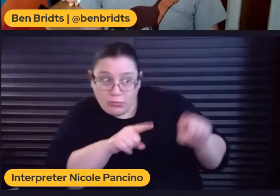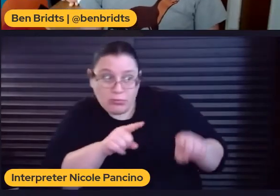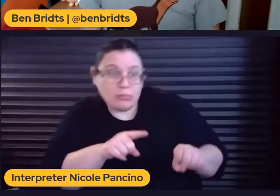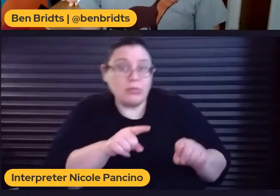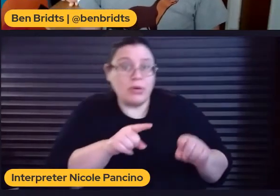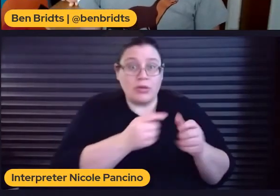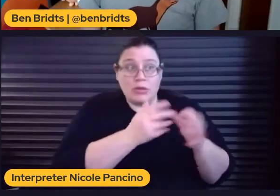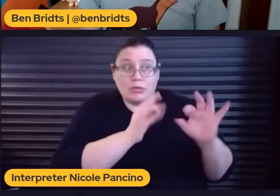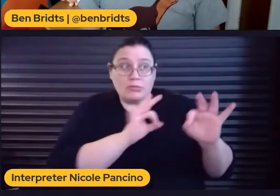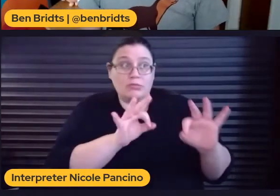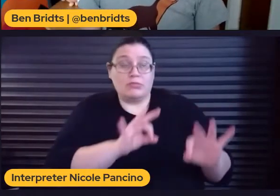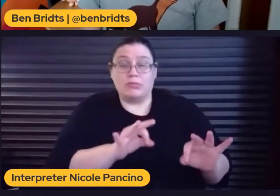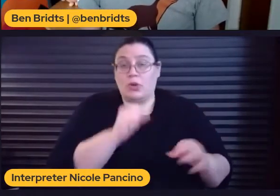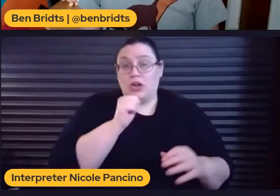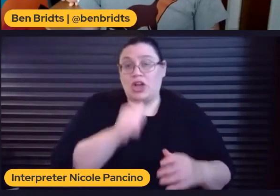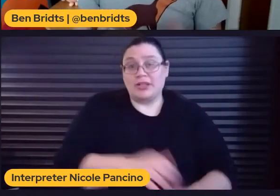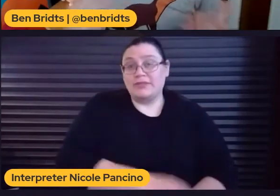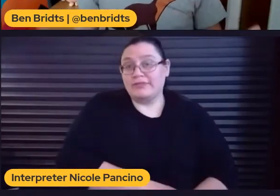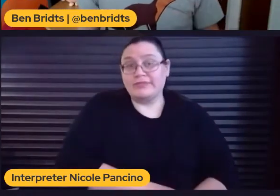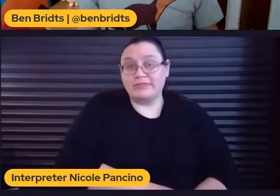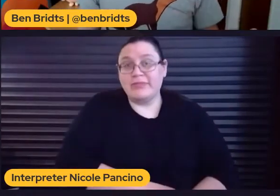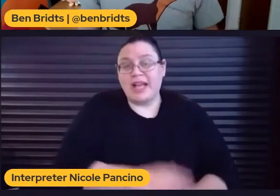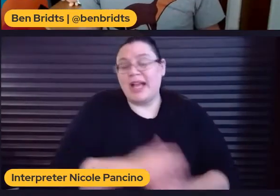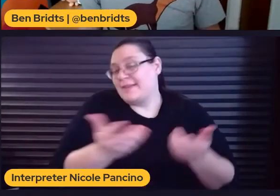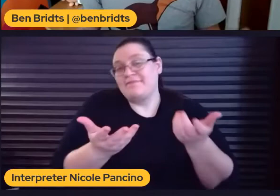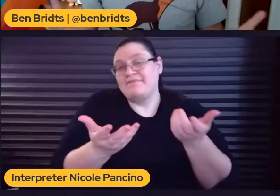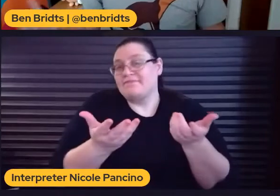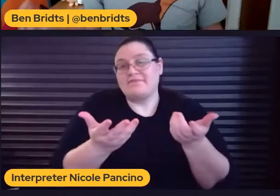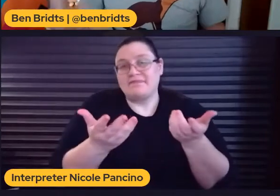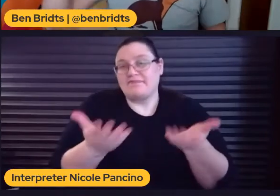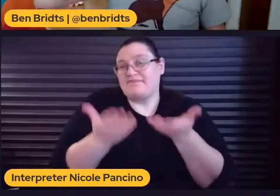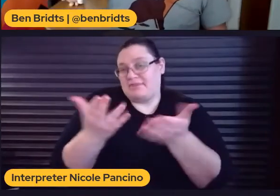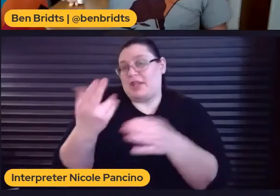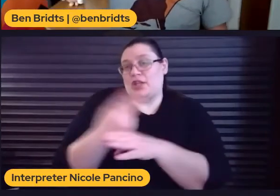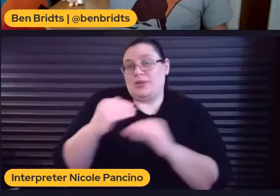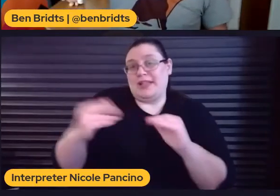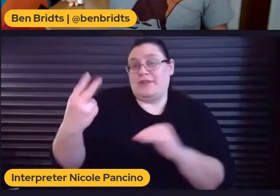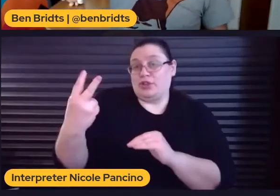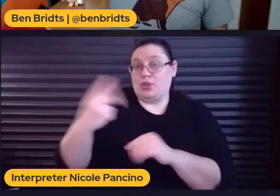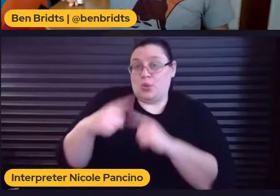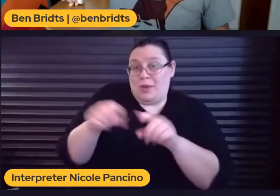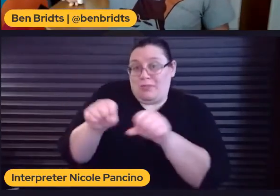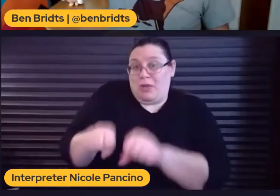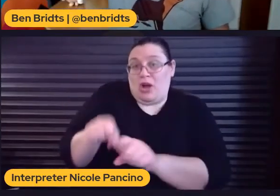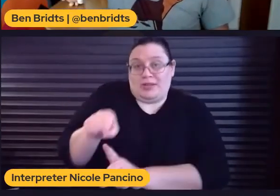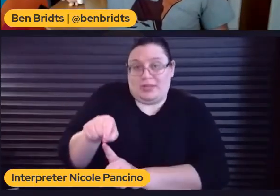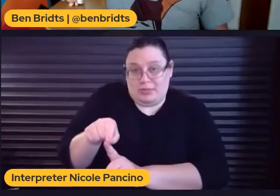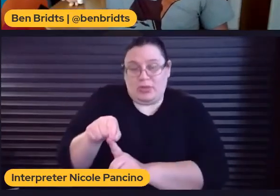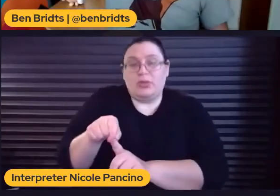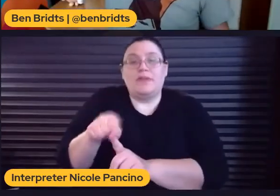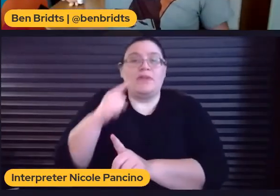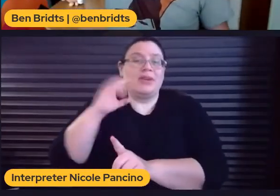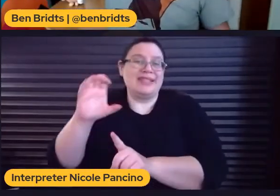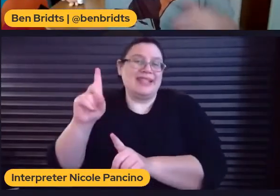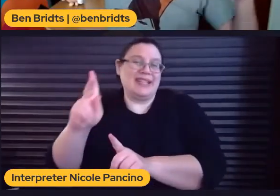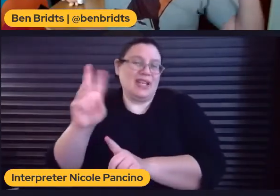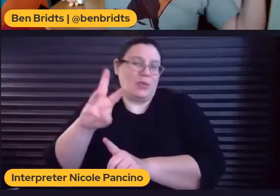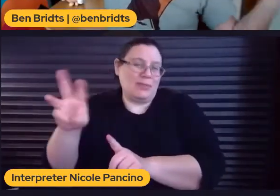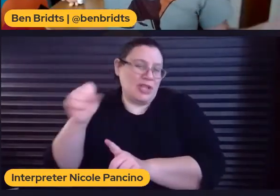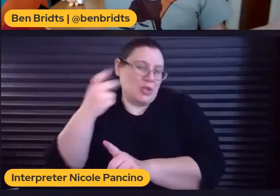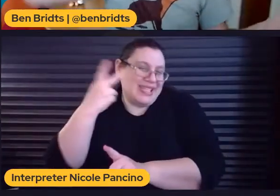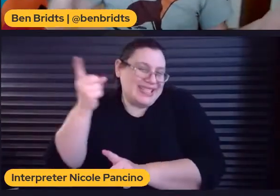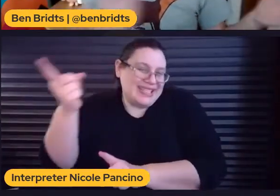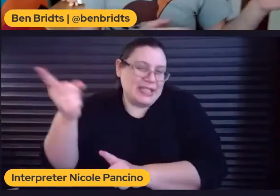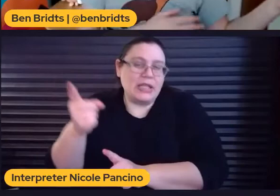not. Yeah, I would use level 2 if possible. You can see on the CDK website, if they're